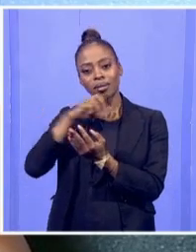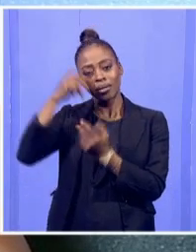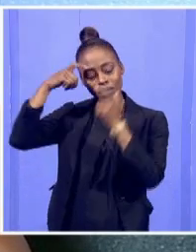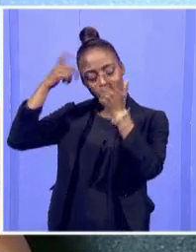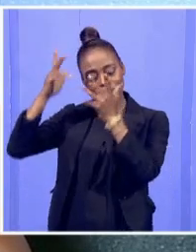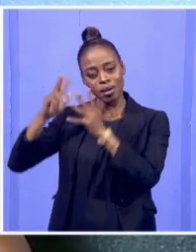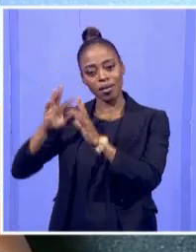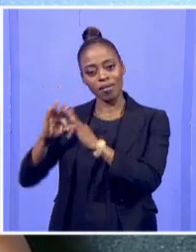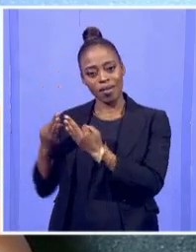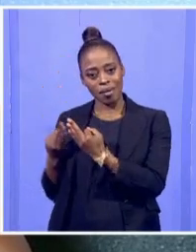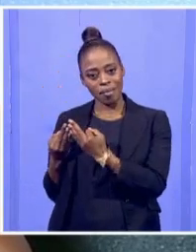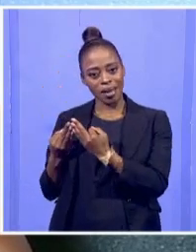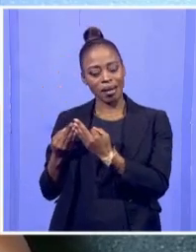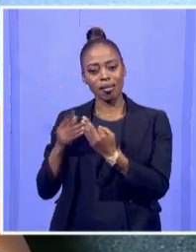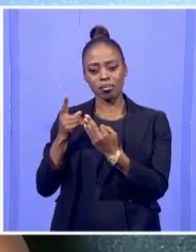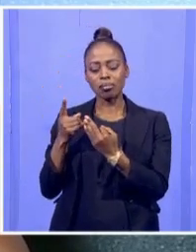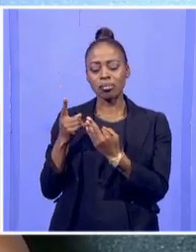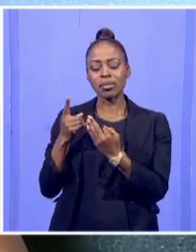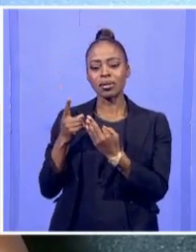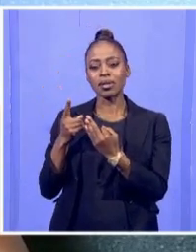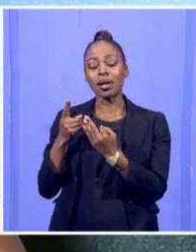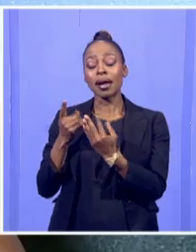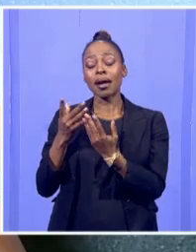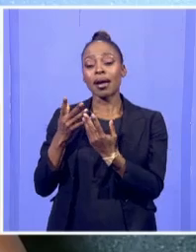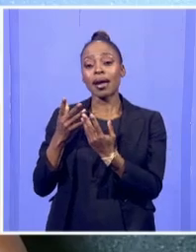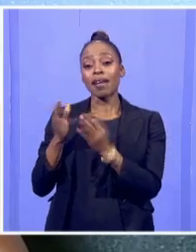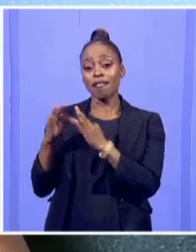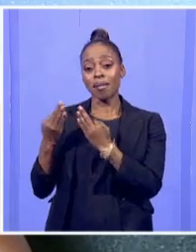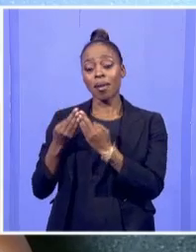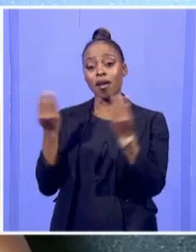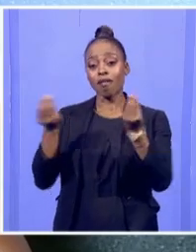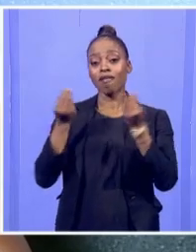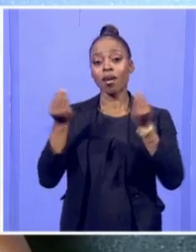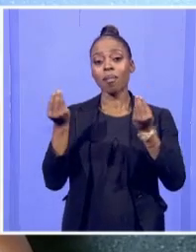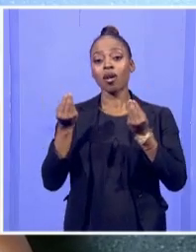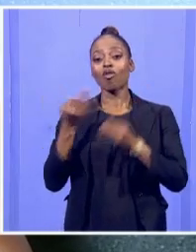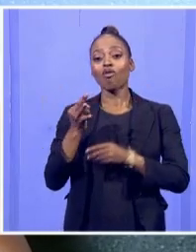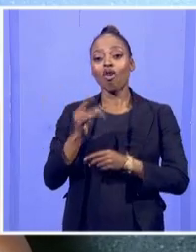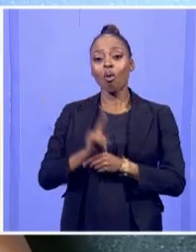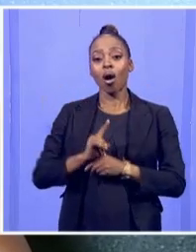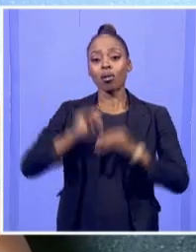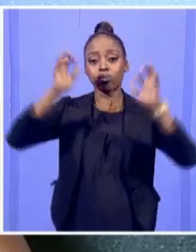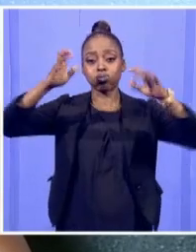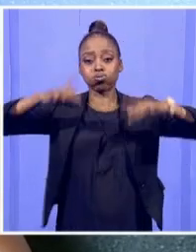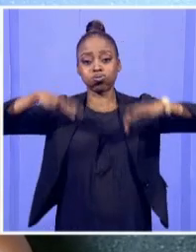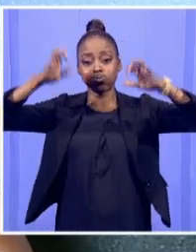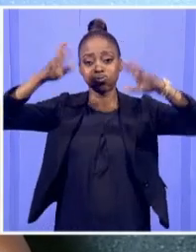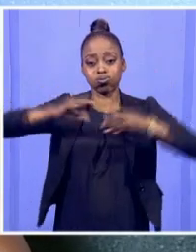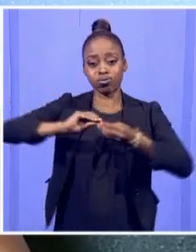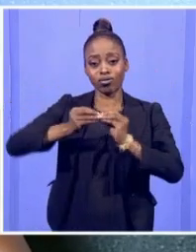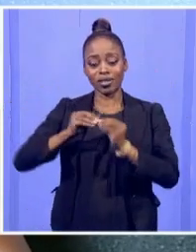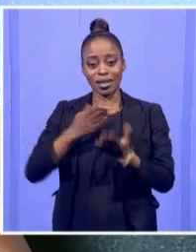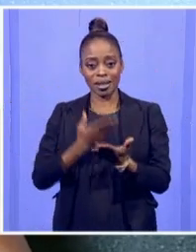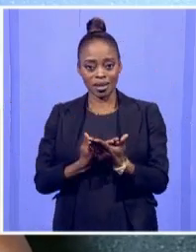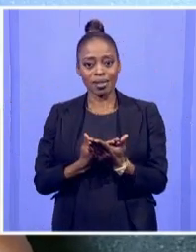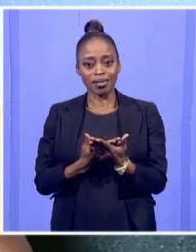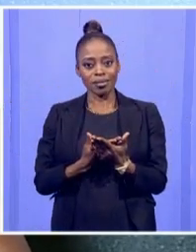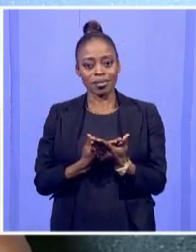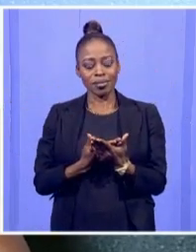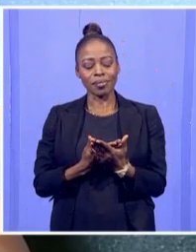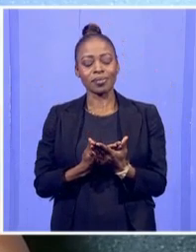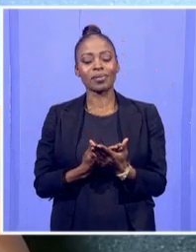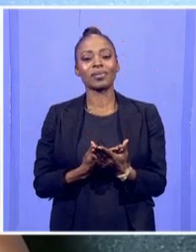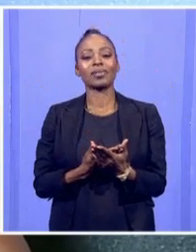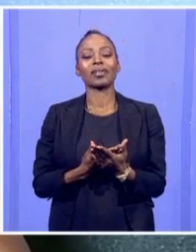is something that is known as a rainmaking queen, where the last queen, Queen Makubo, was known as the Rain Queen